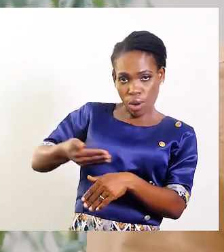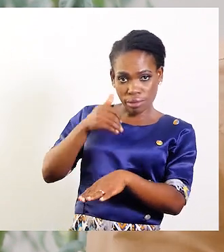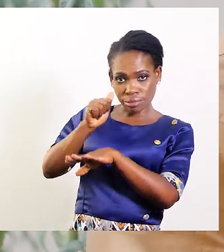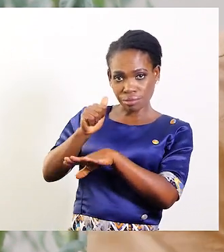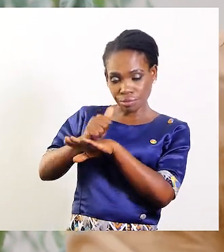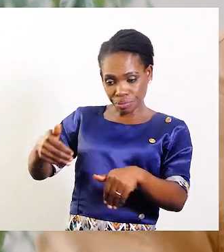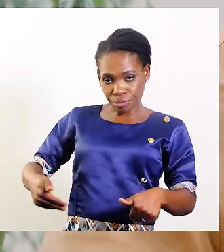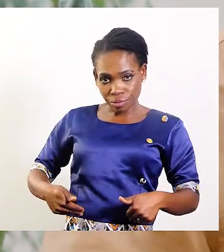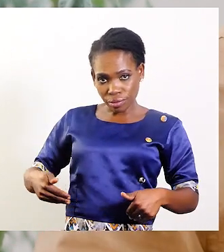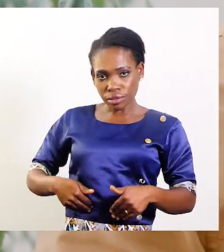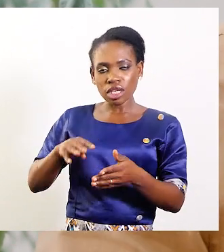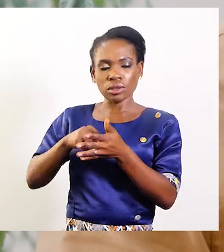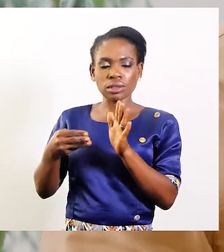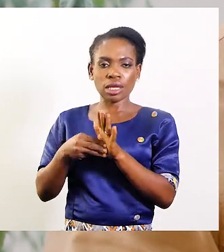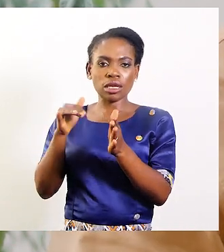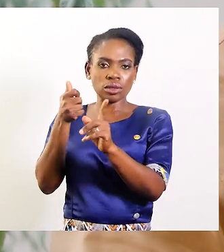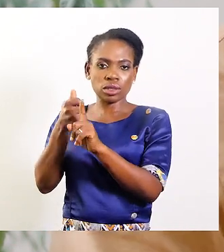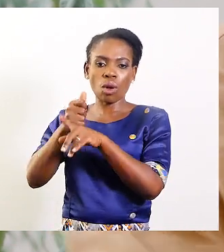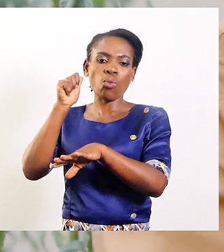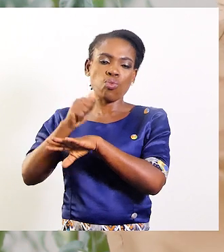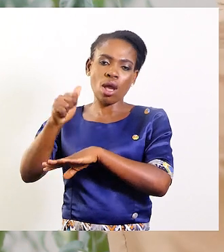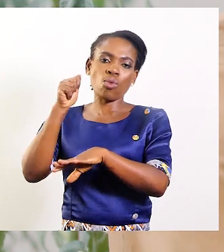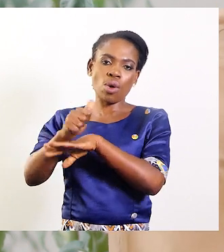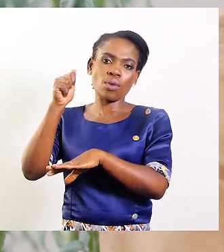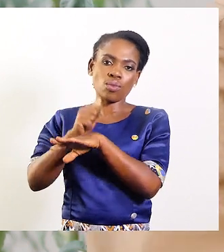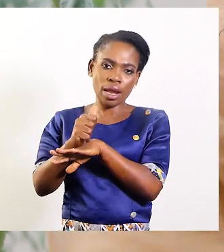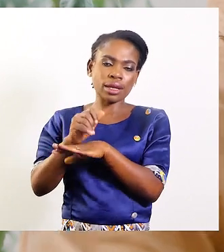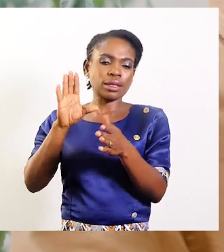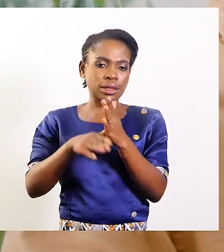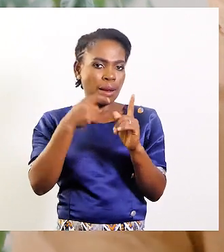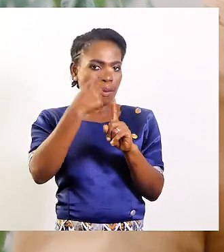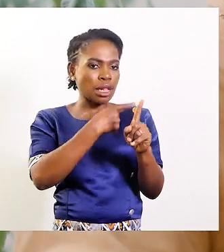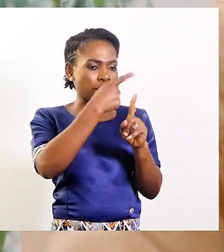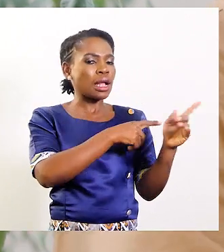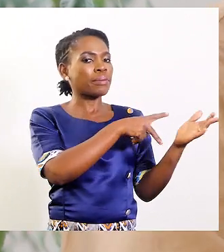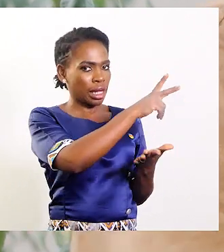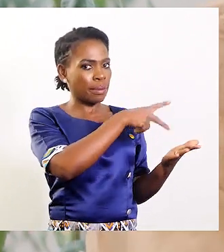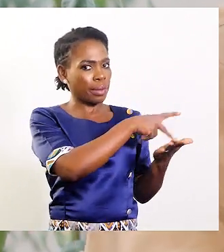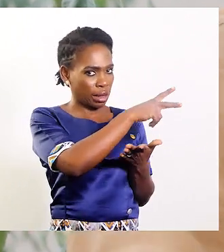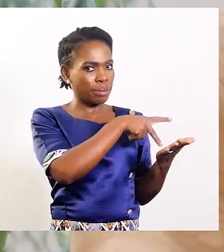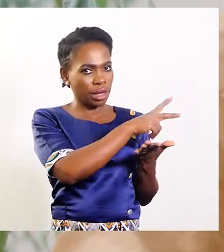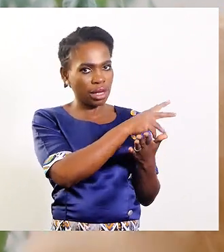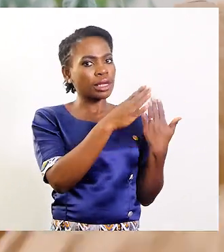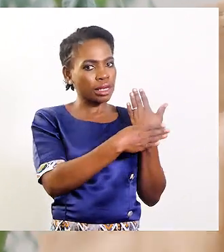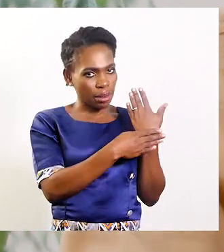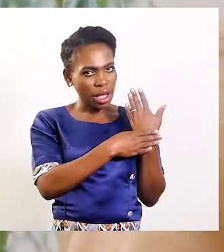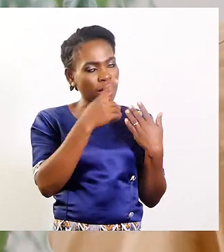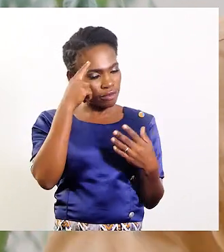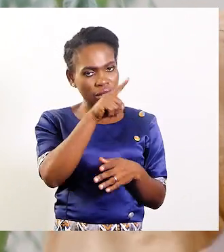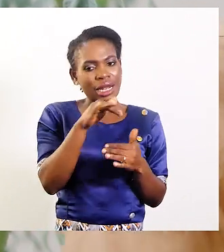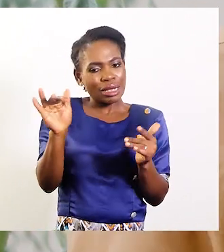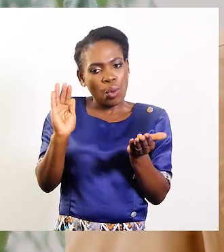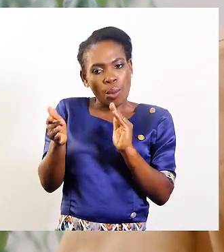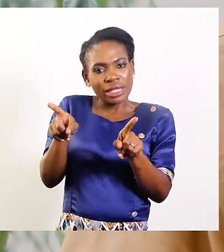70,000 over a 4-year period. Okay. So whilst you are producing, you are earning money. And then Agri-Impact is also facilitating the loan